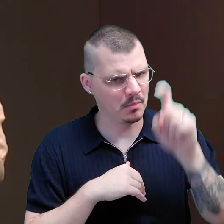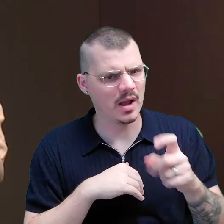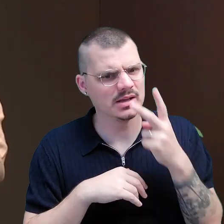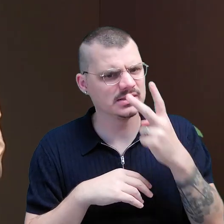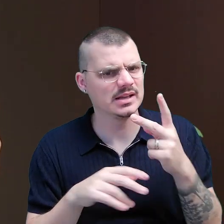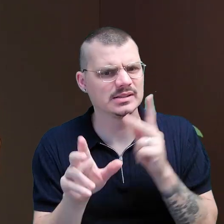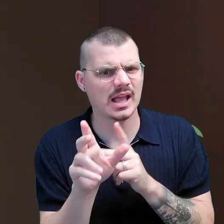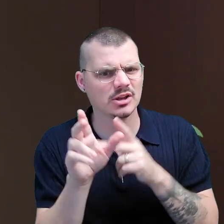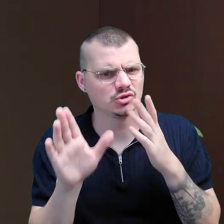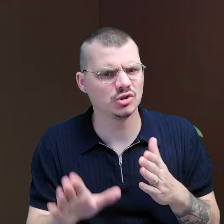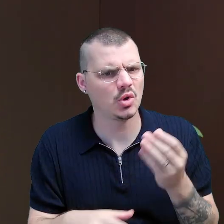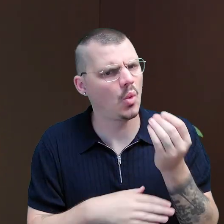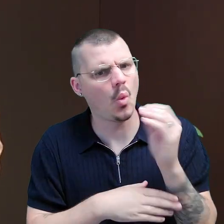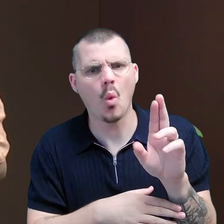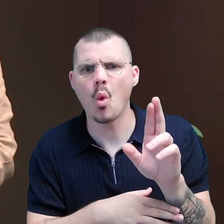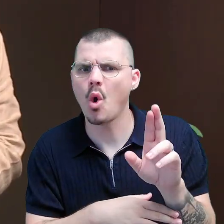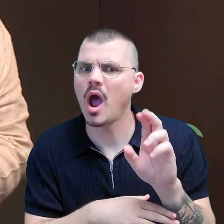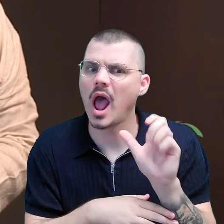psychiatrist or else.